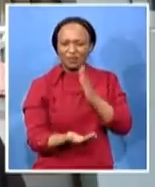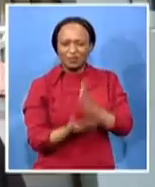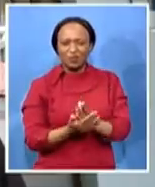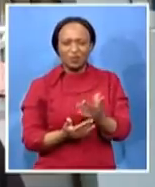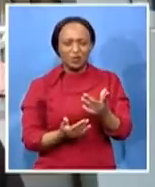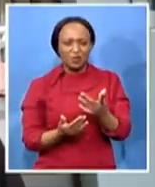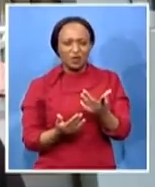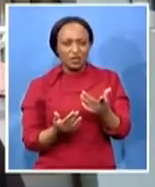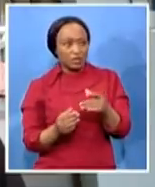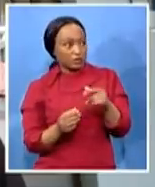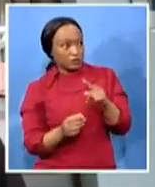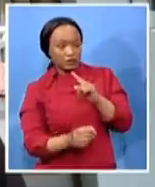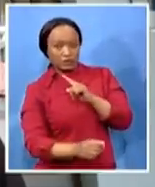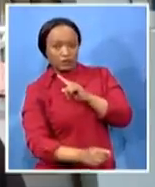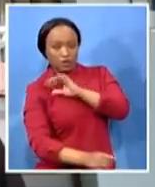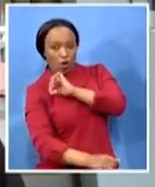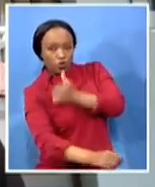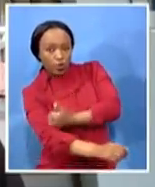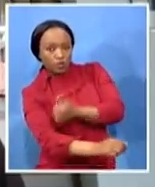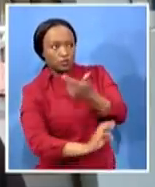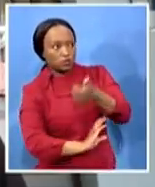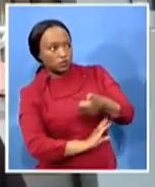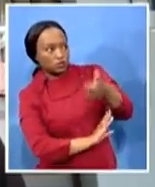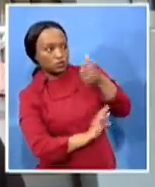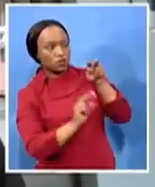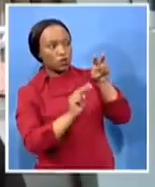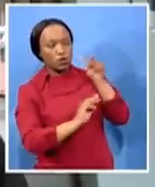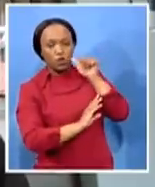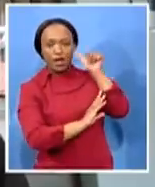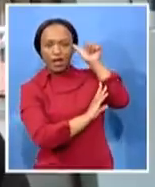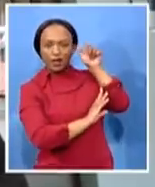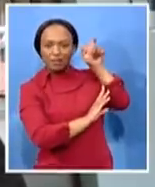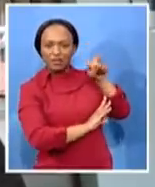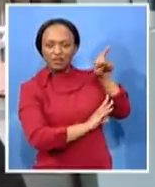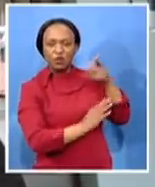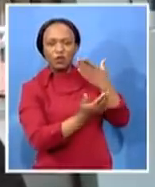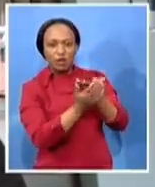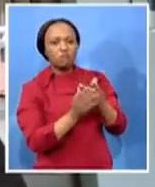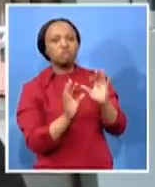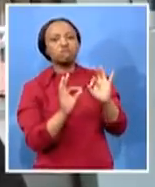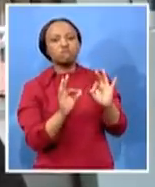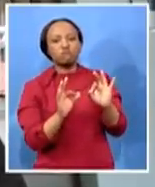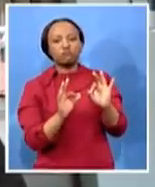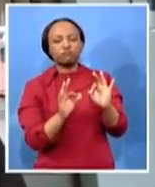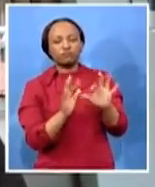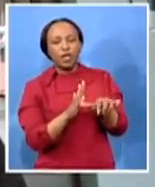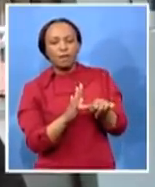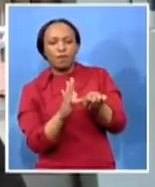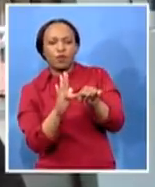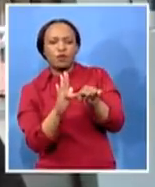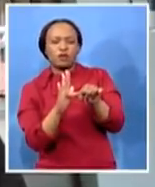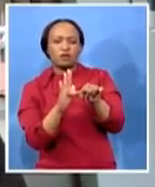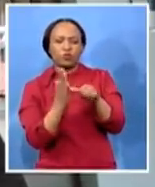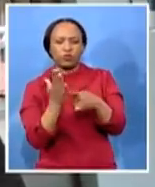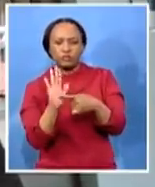really consider him as an elder that can meaningfully make sense, to the extent that people